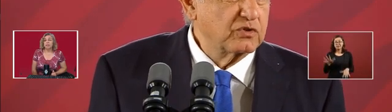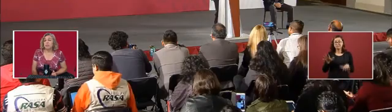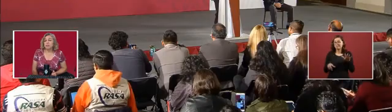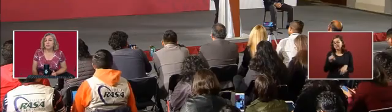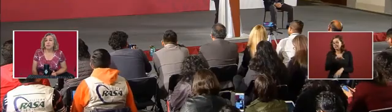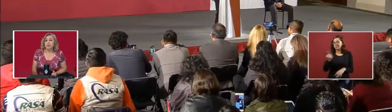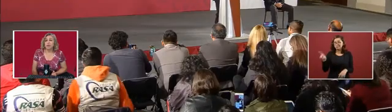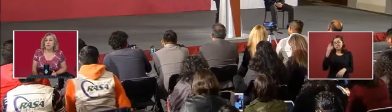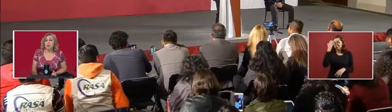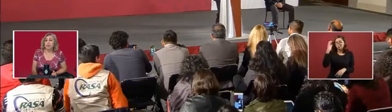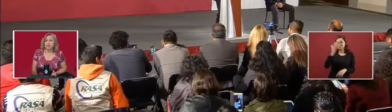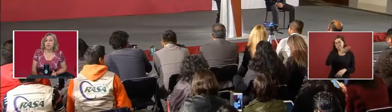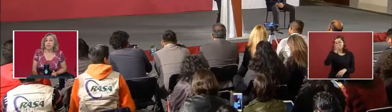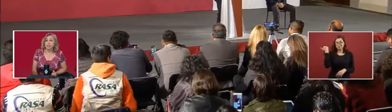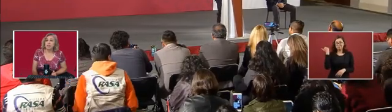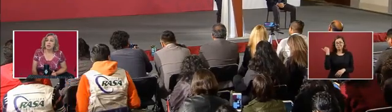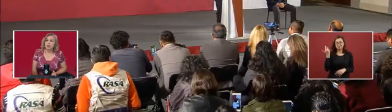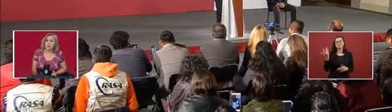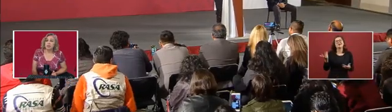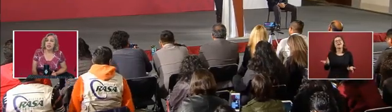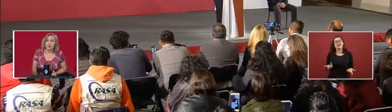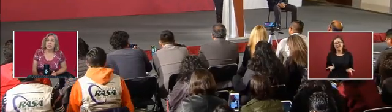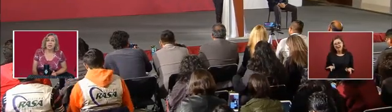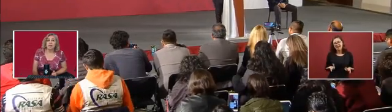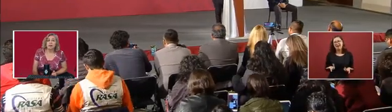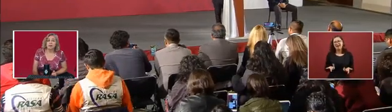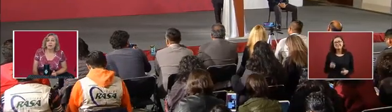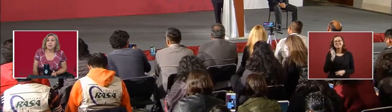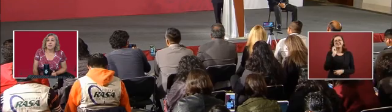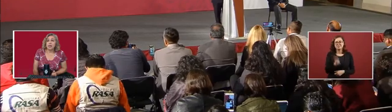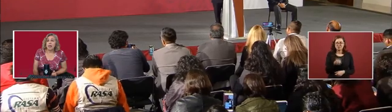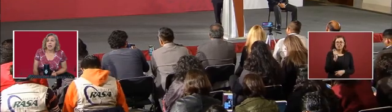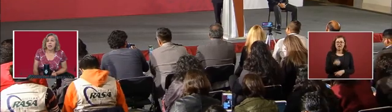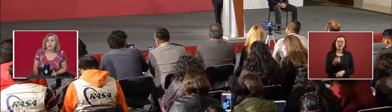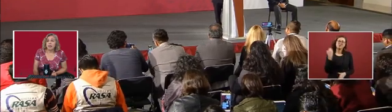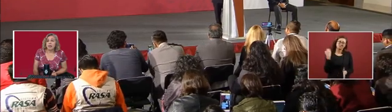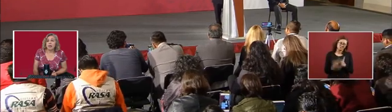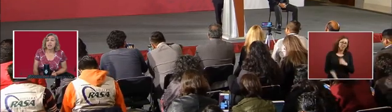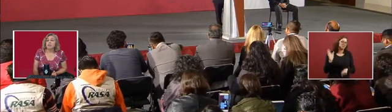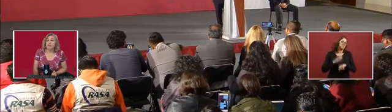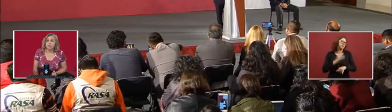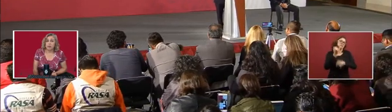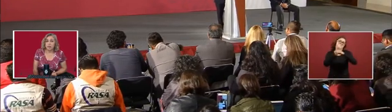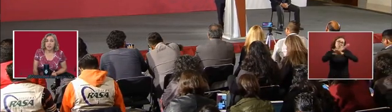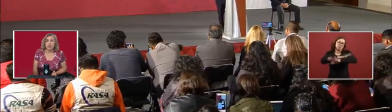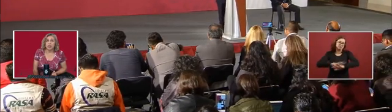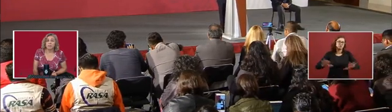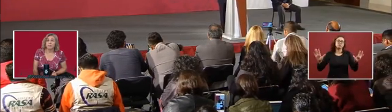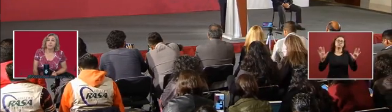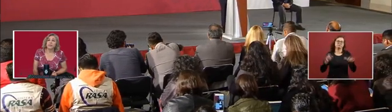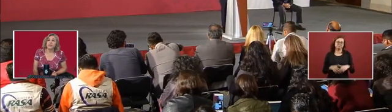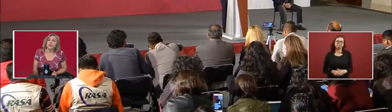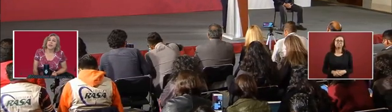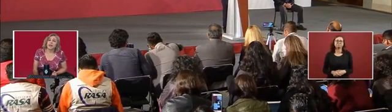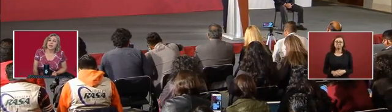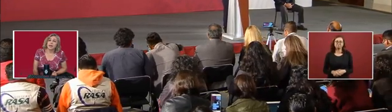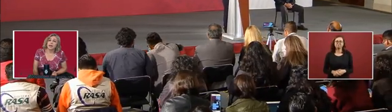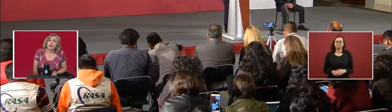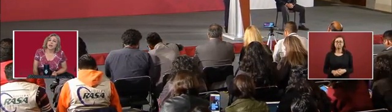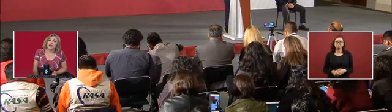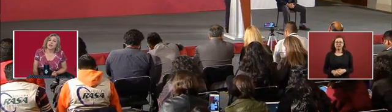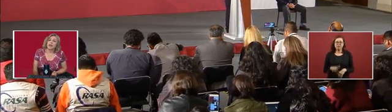The dengue will not be removed or eliminated, but we believe that the corruption will. And it's also very